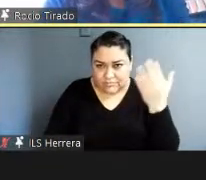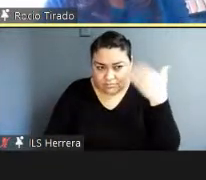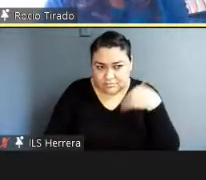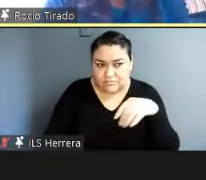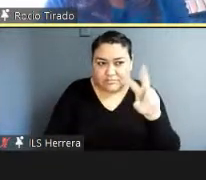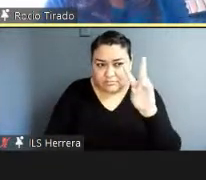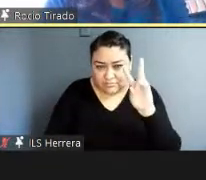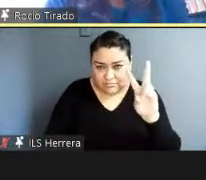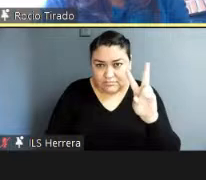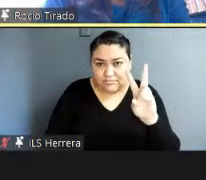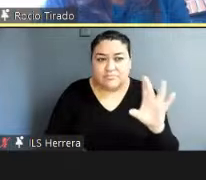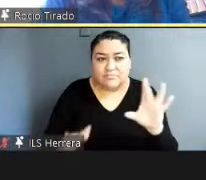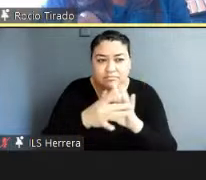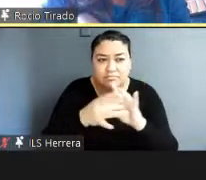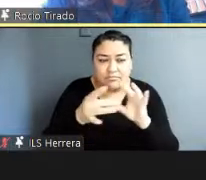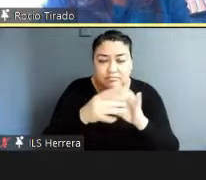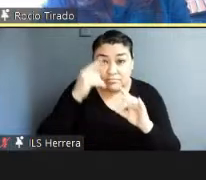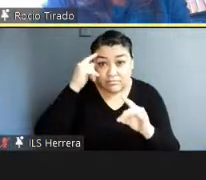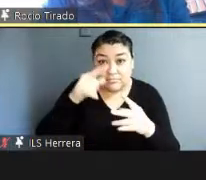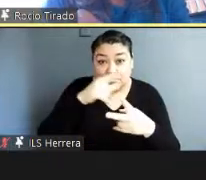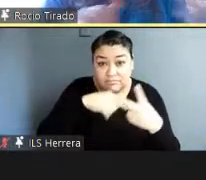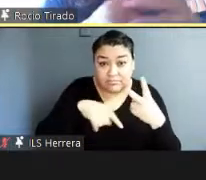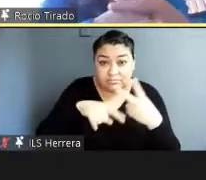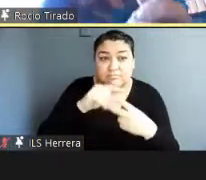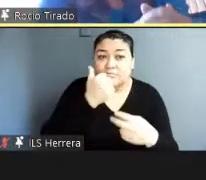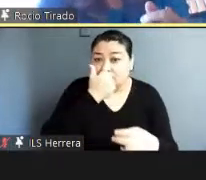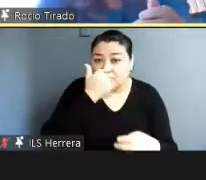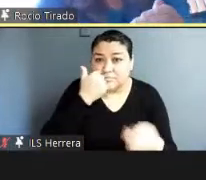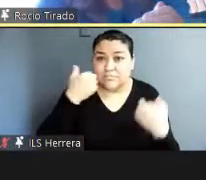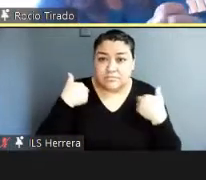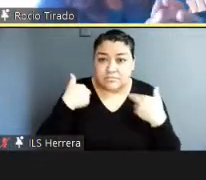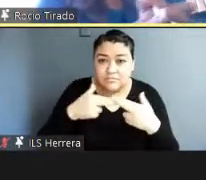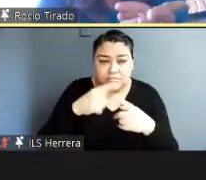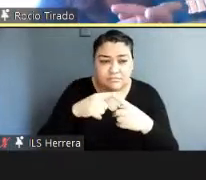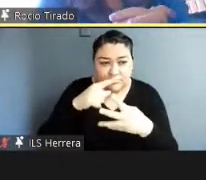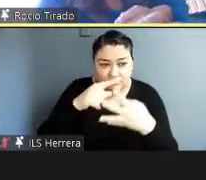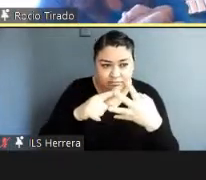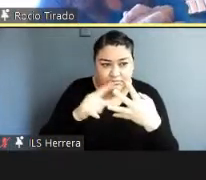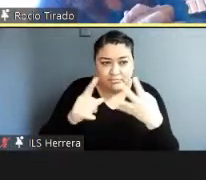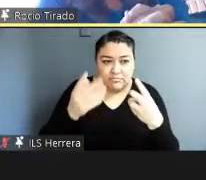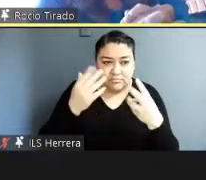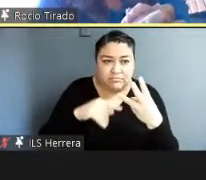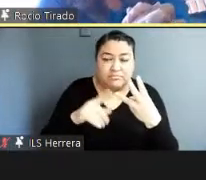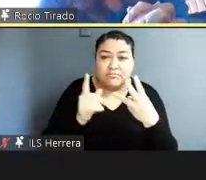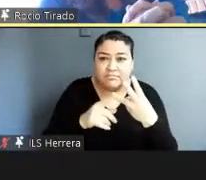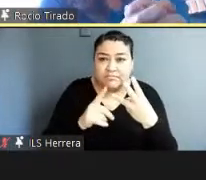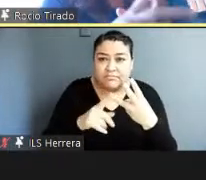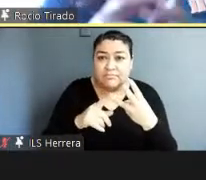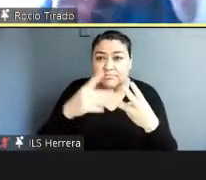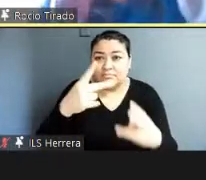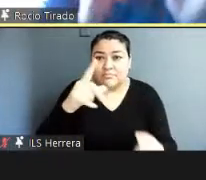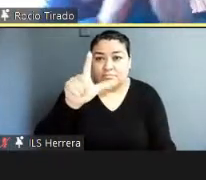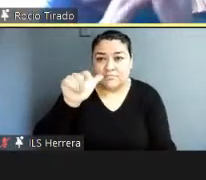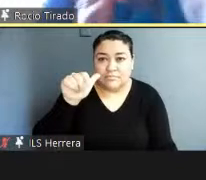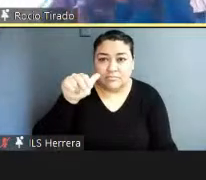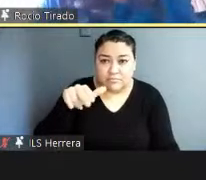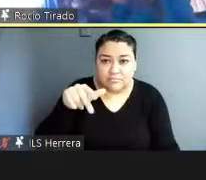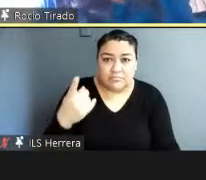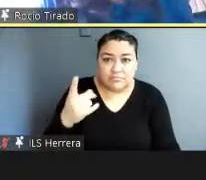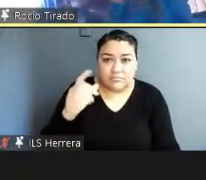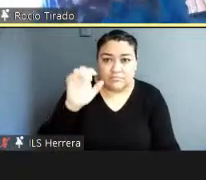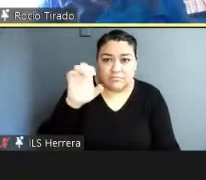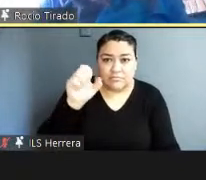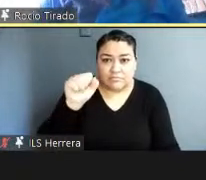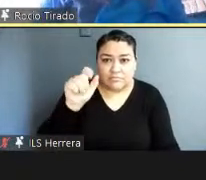course, that has been established, including the participation of both the teachers and the students, and finally, the approval of this